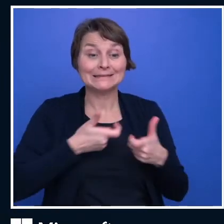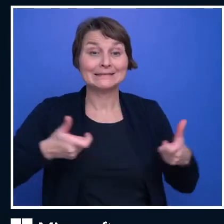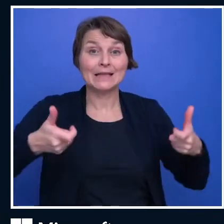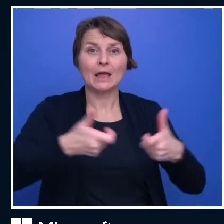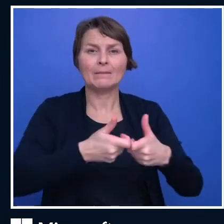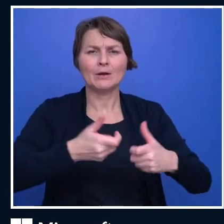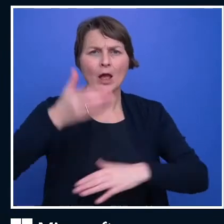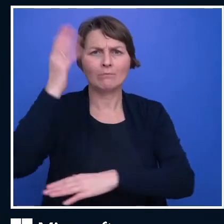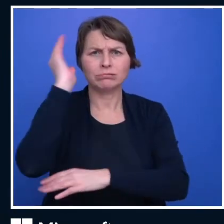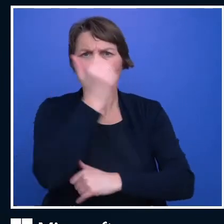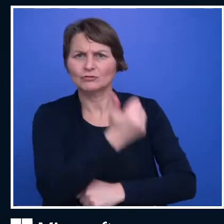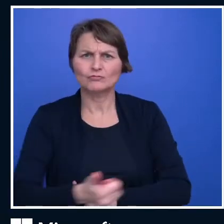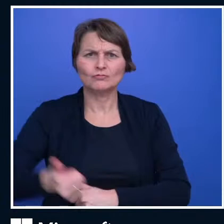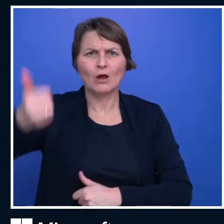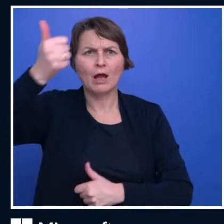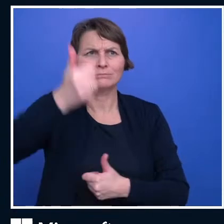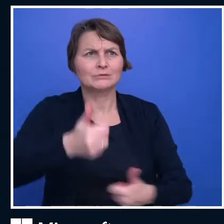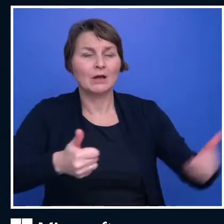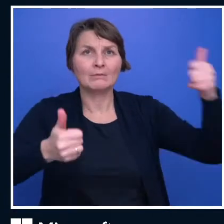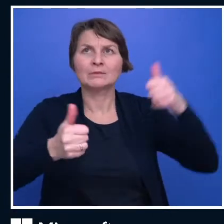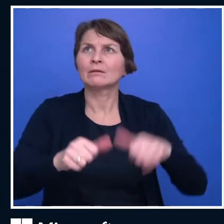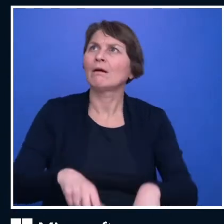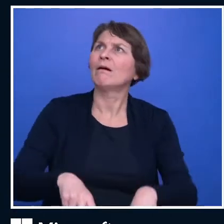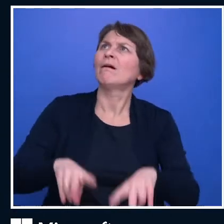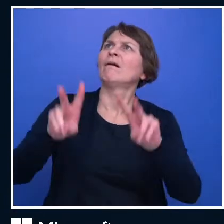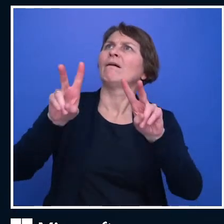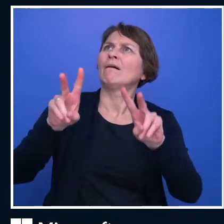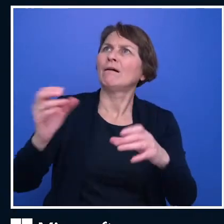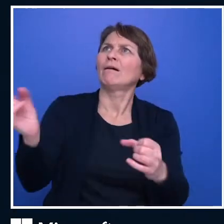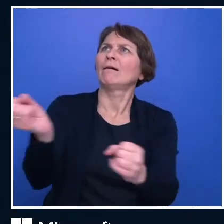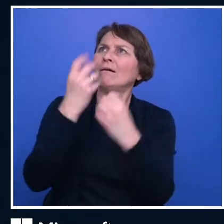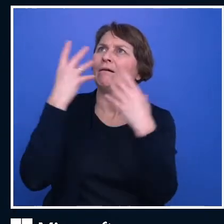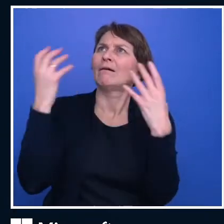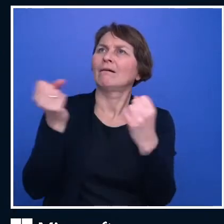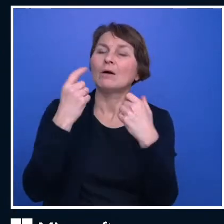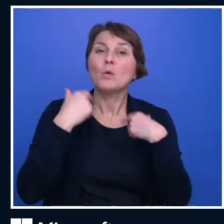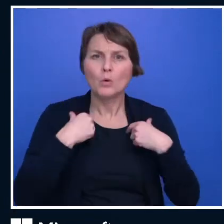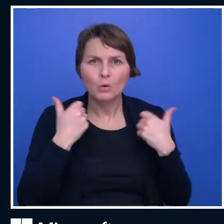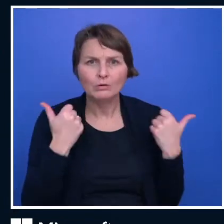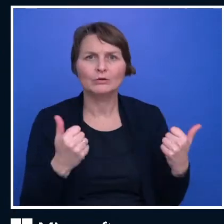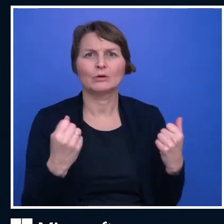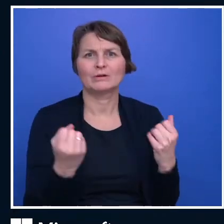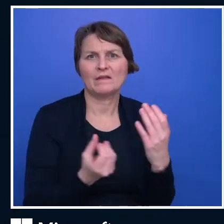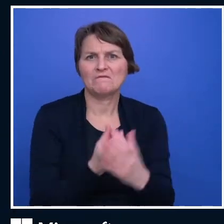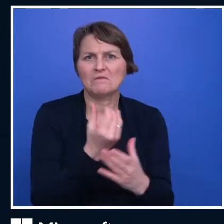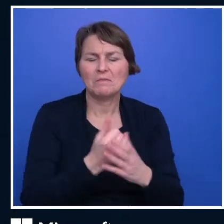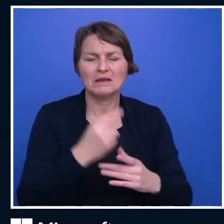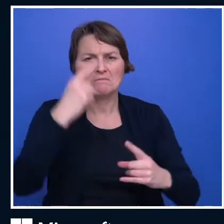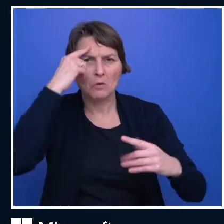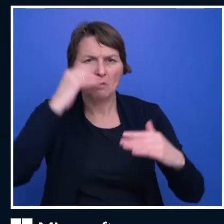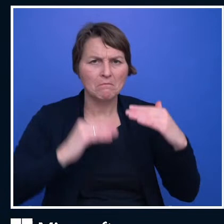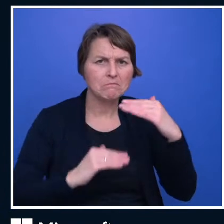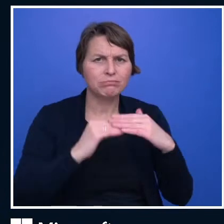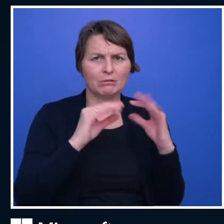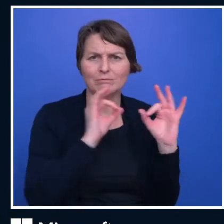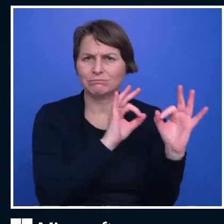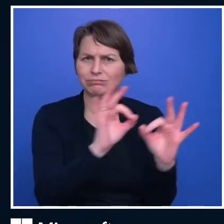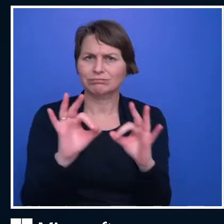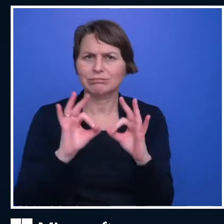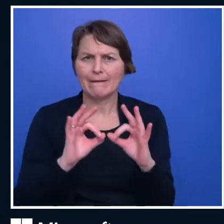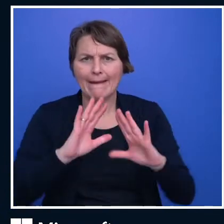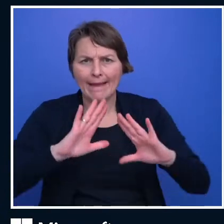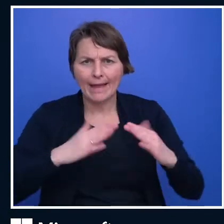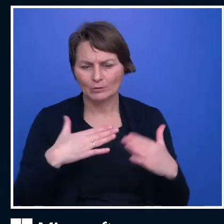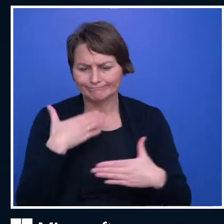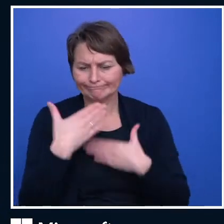seeing what they have to say is the best way to stay like up to date, informed, and learn really cool things along the way.